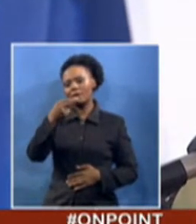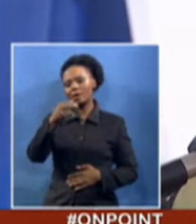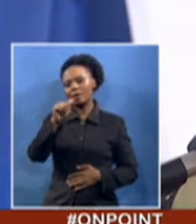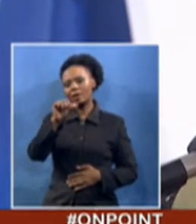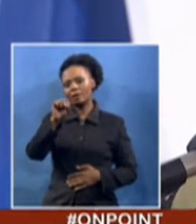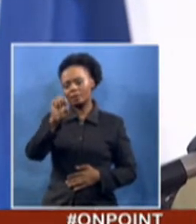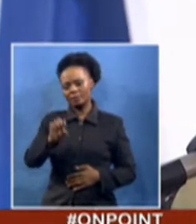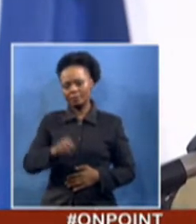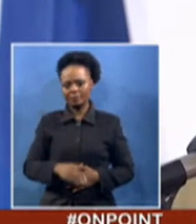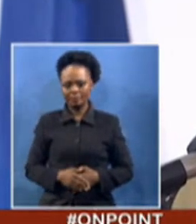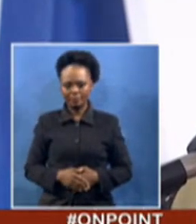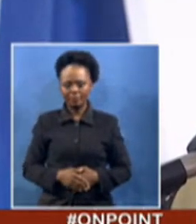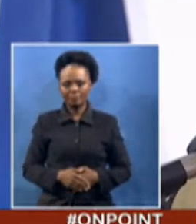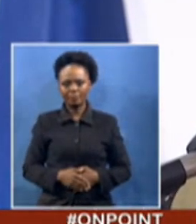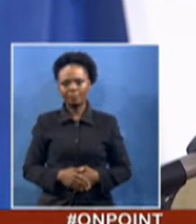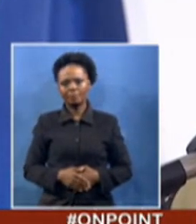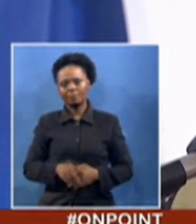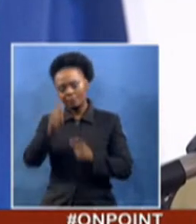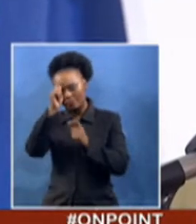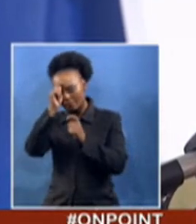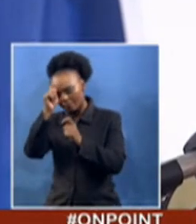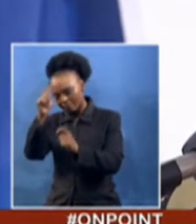Your Excellency President